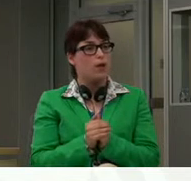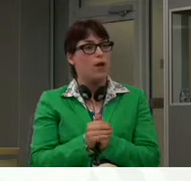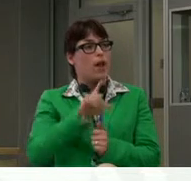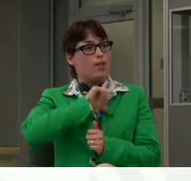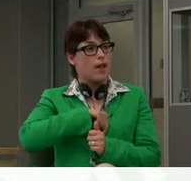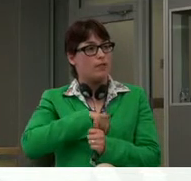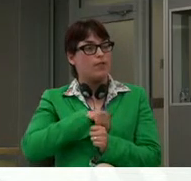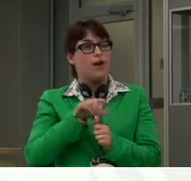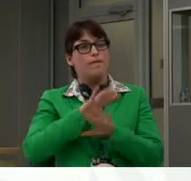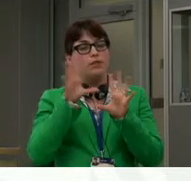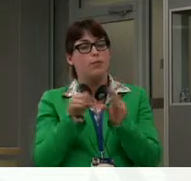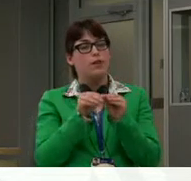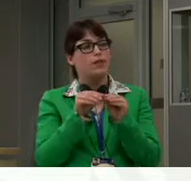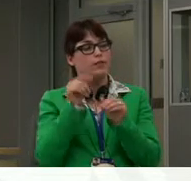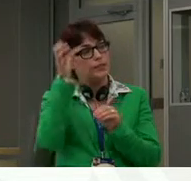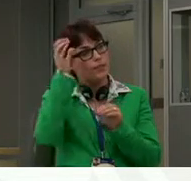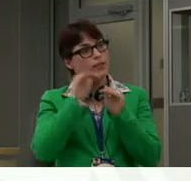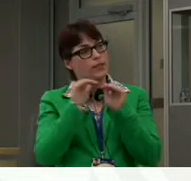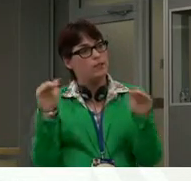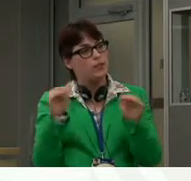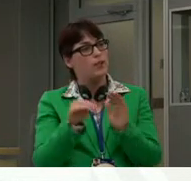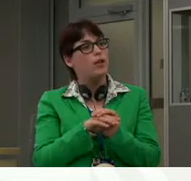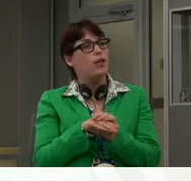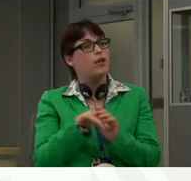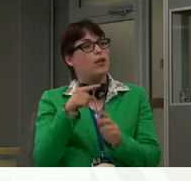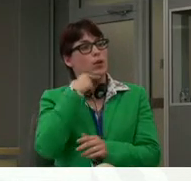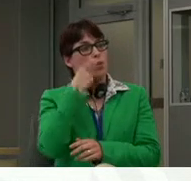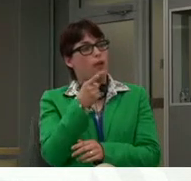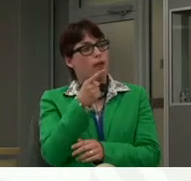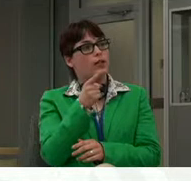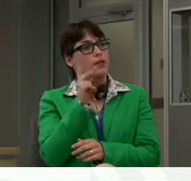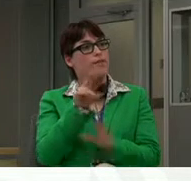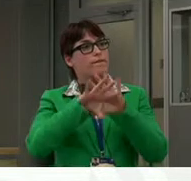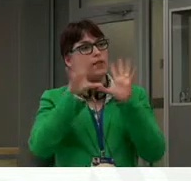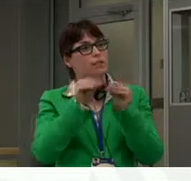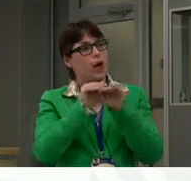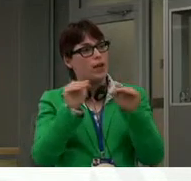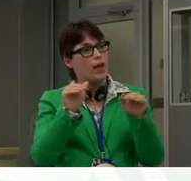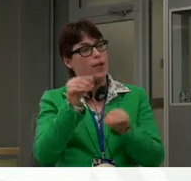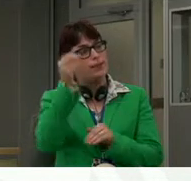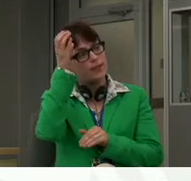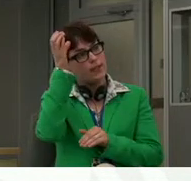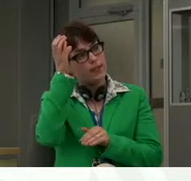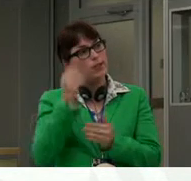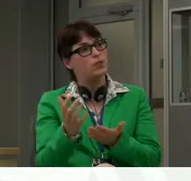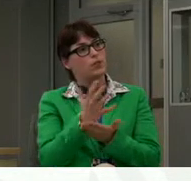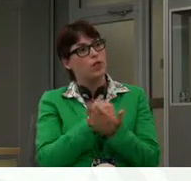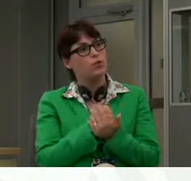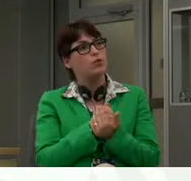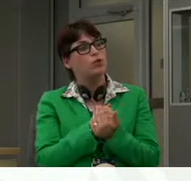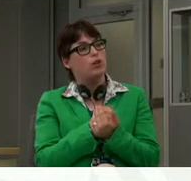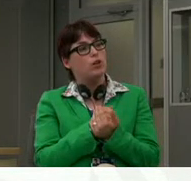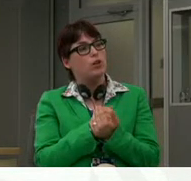the education became more important. In this educational law, the special